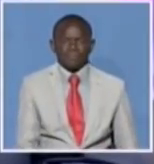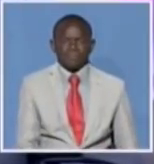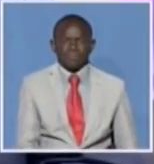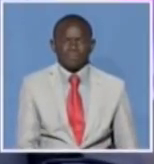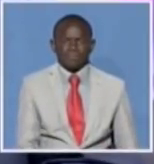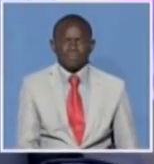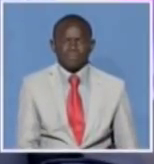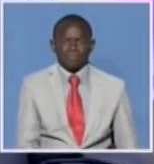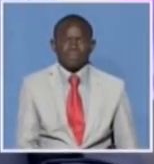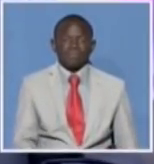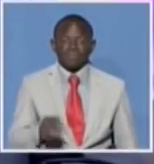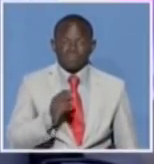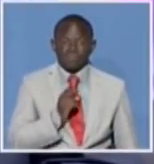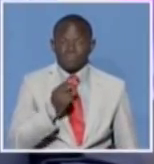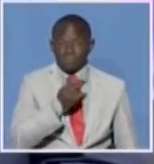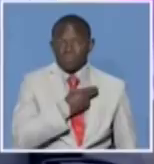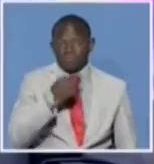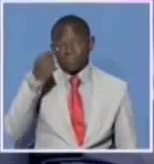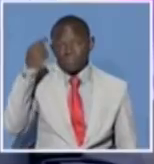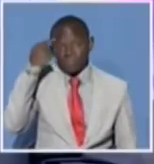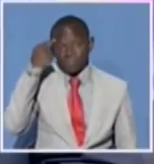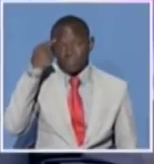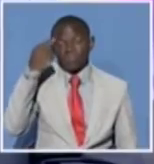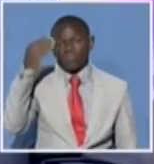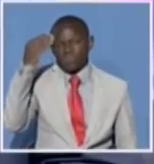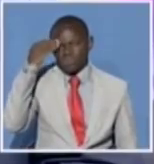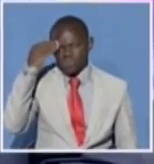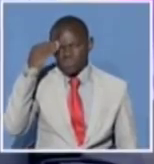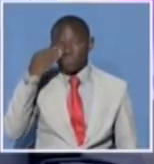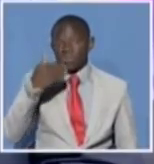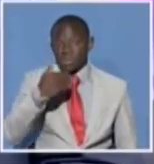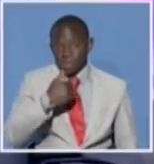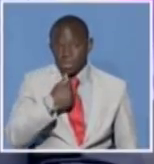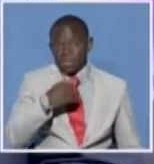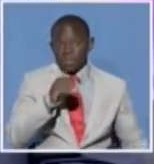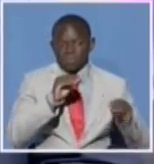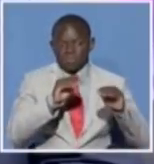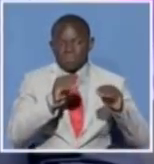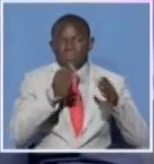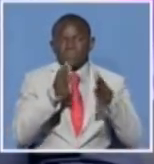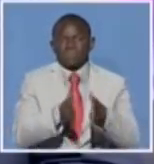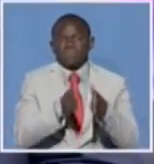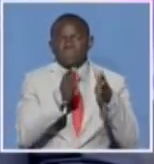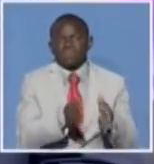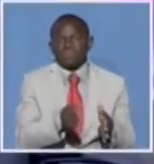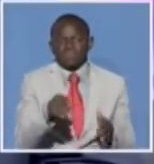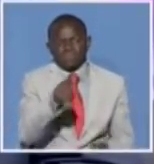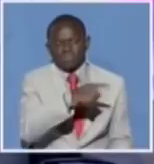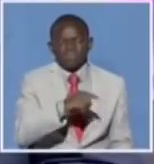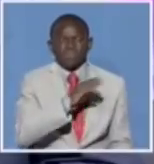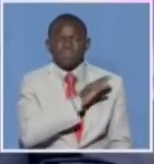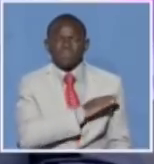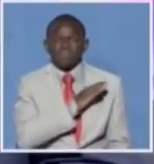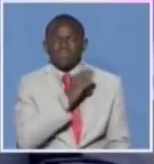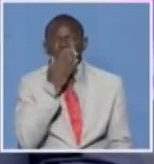have credible teachers. And these teachers are of good values, are upright, and